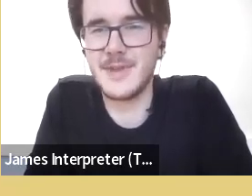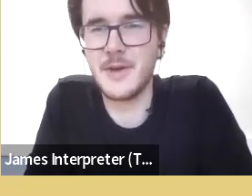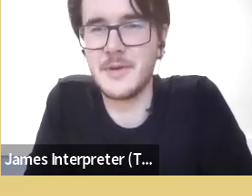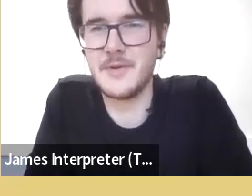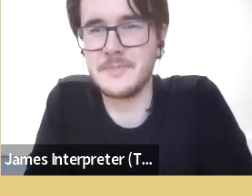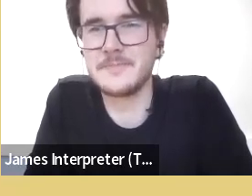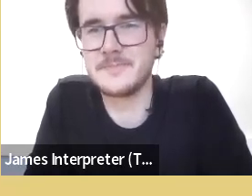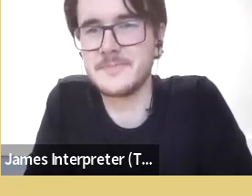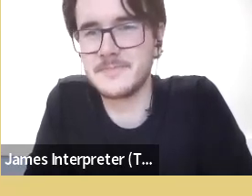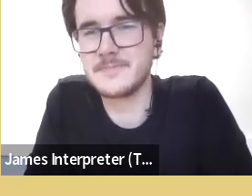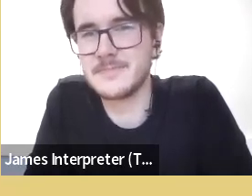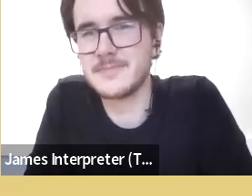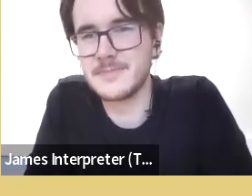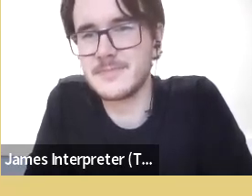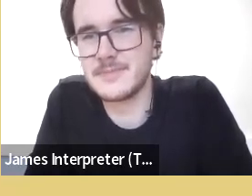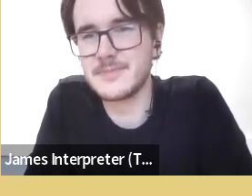How are you?